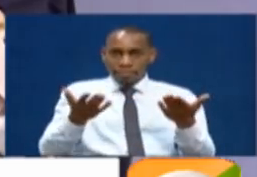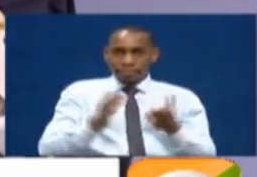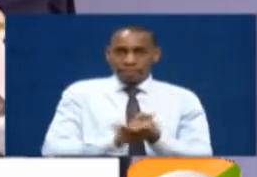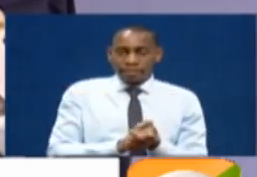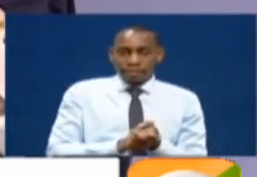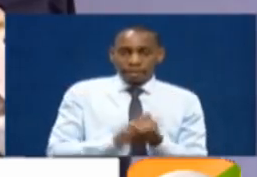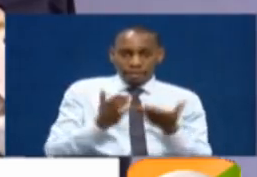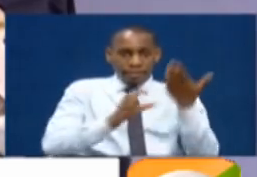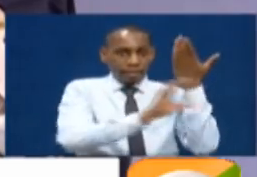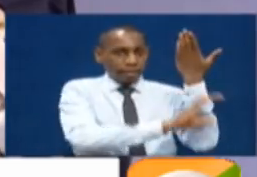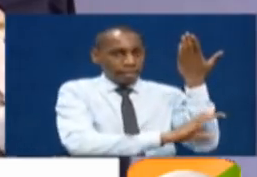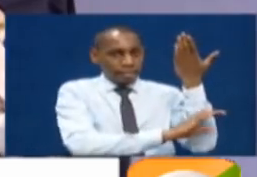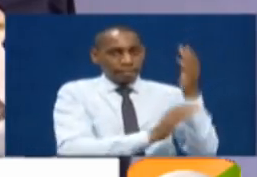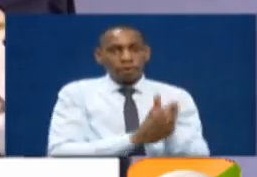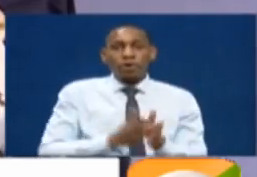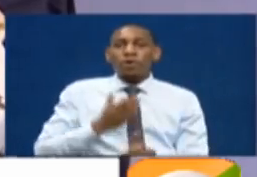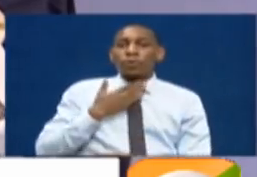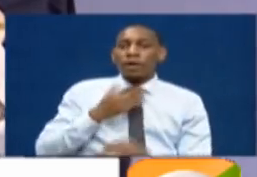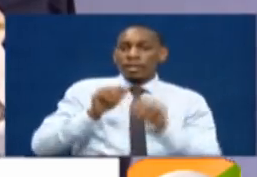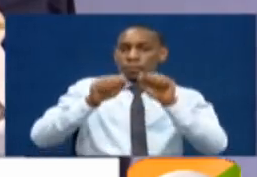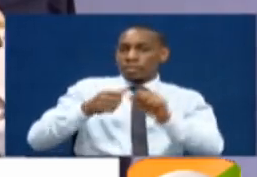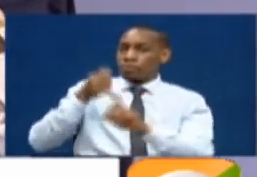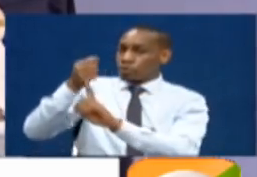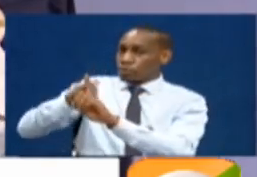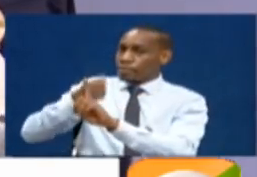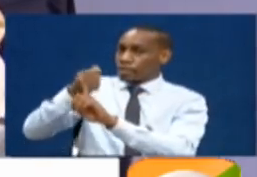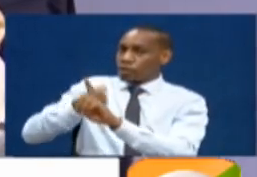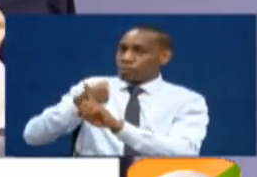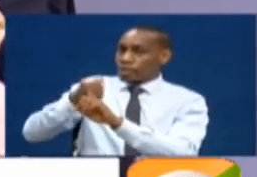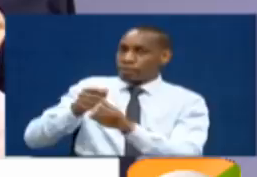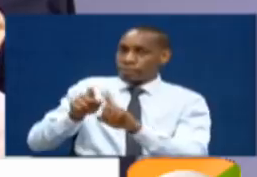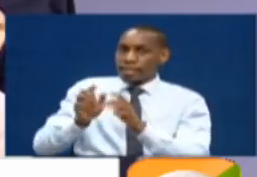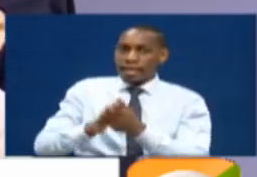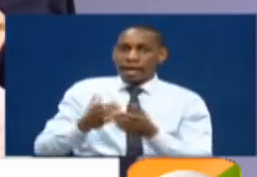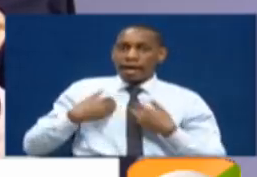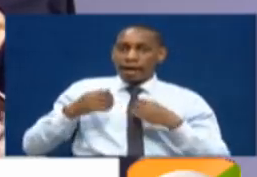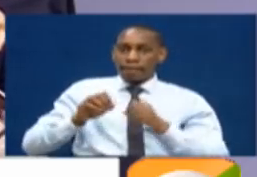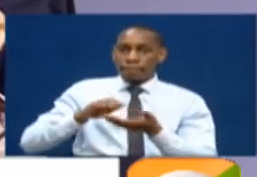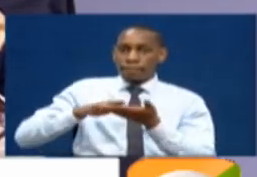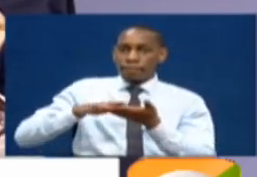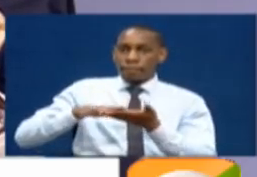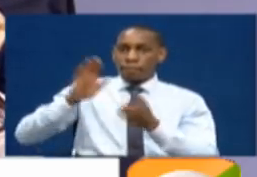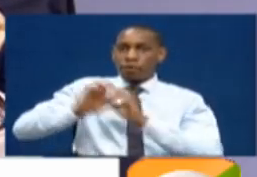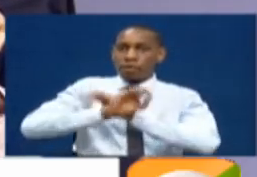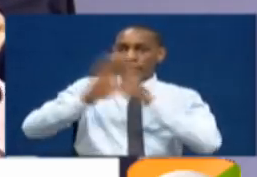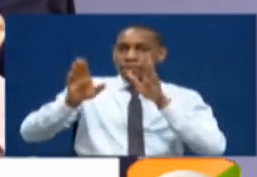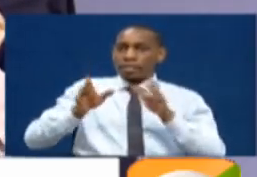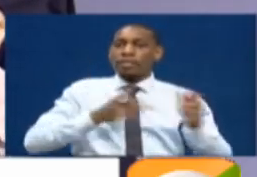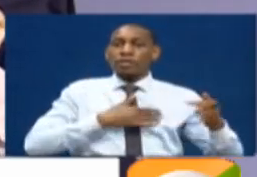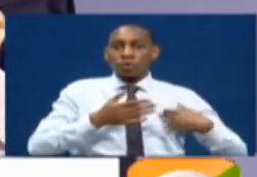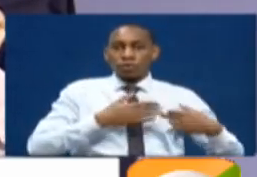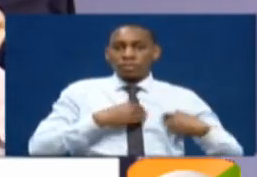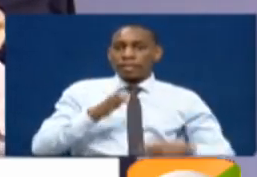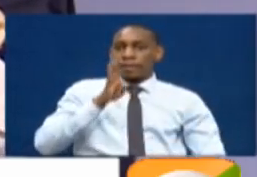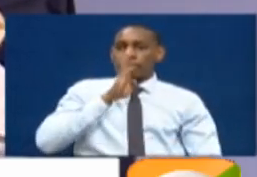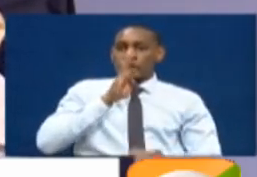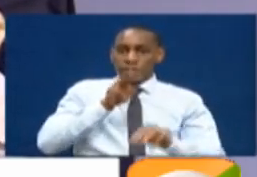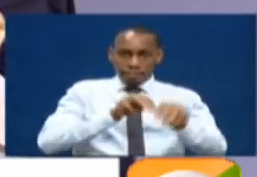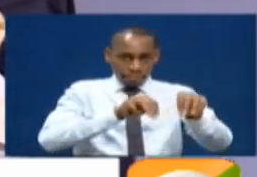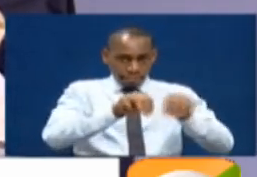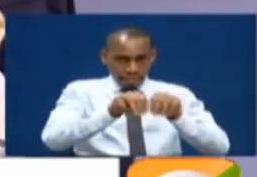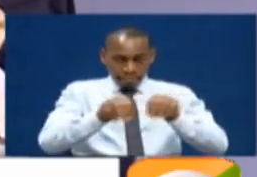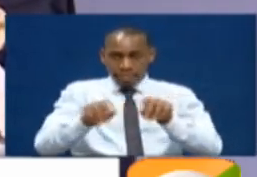country. We want to be able to push this, bring more transparency around the issues of debt management, and we